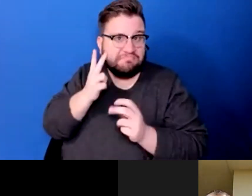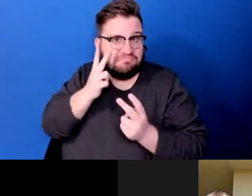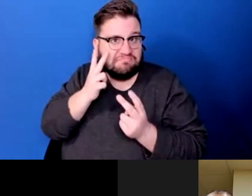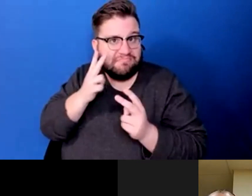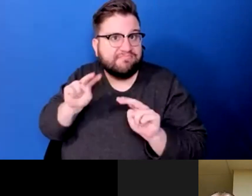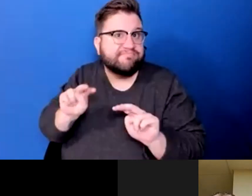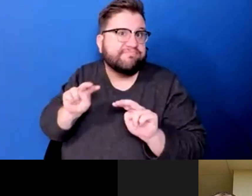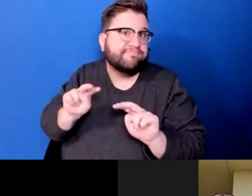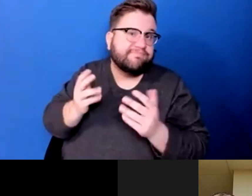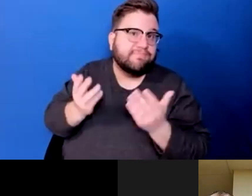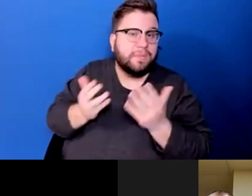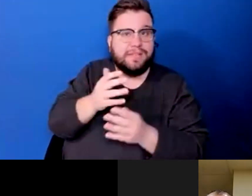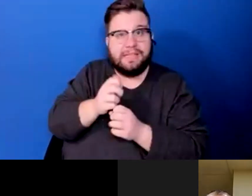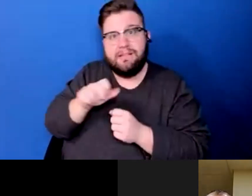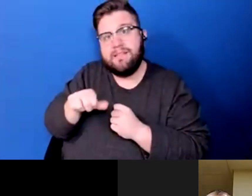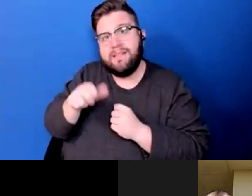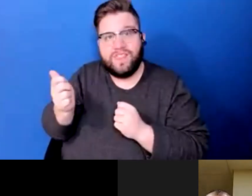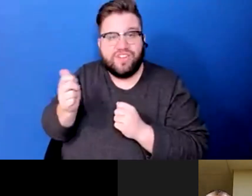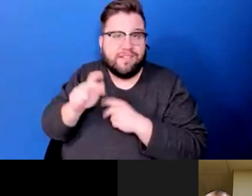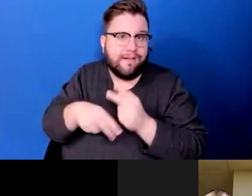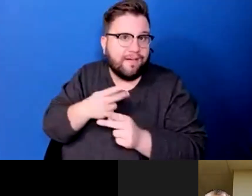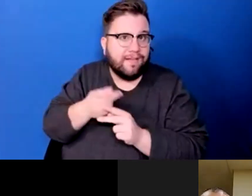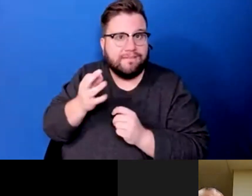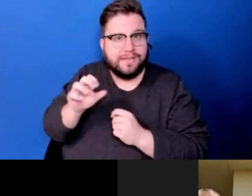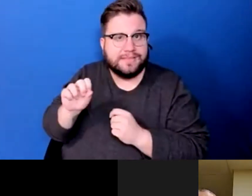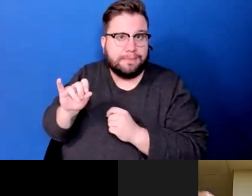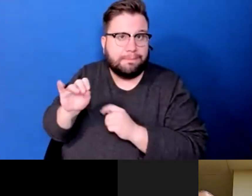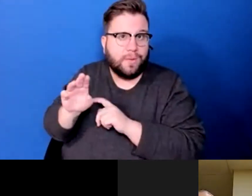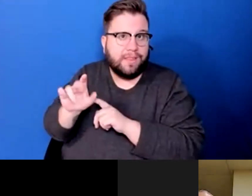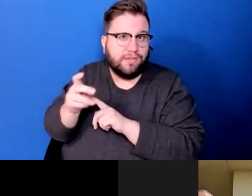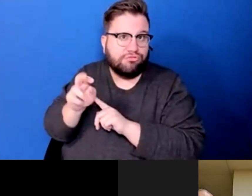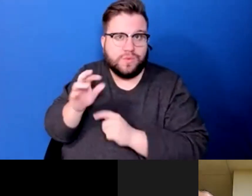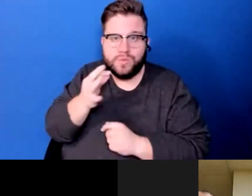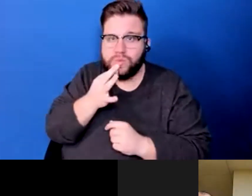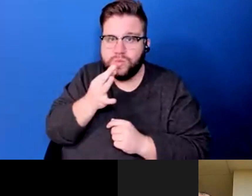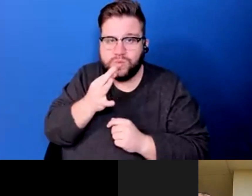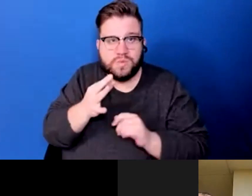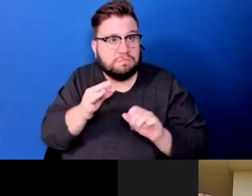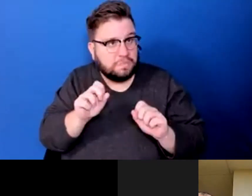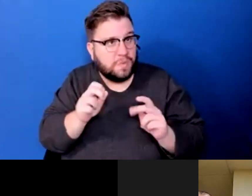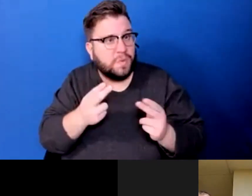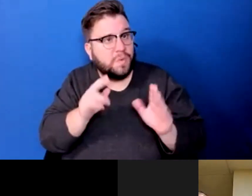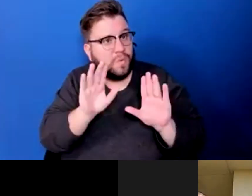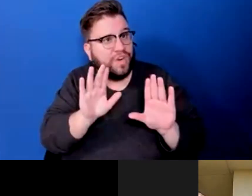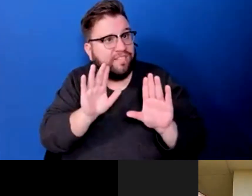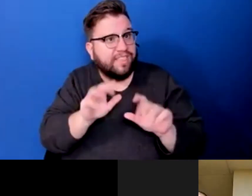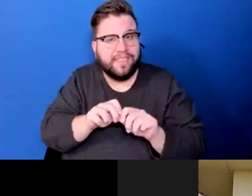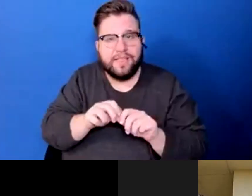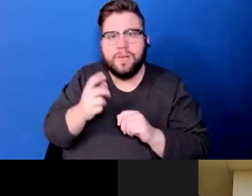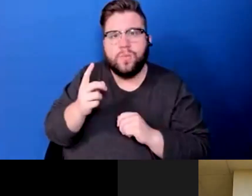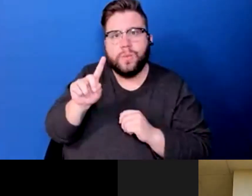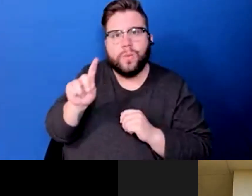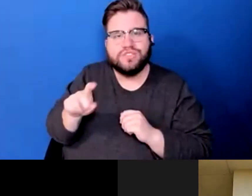into maybe getting another simulator one of these days soon. Wonderful. A question for Hannah